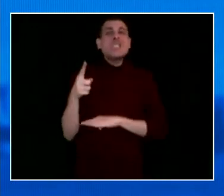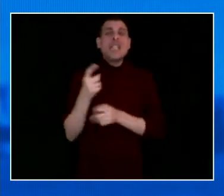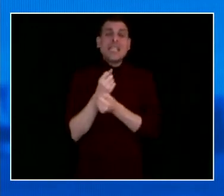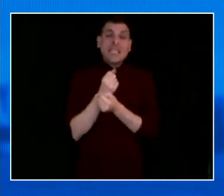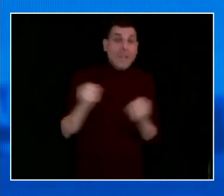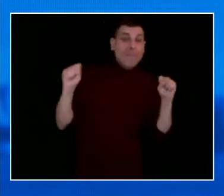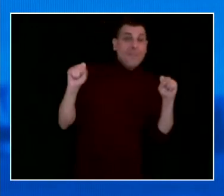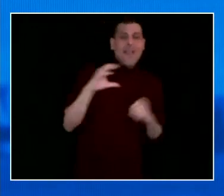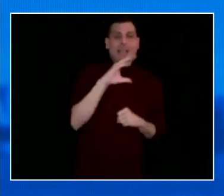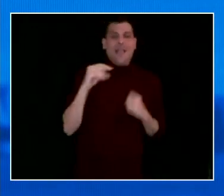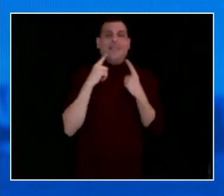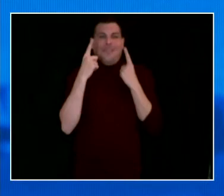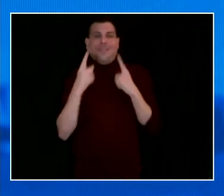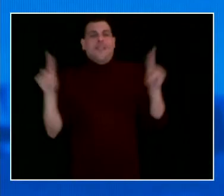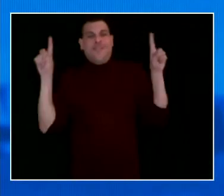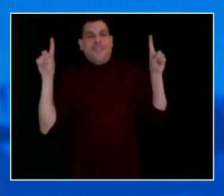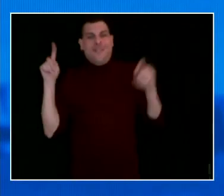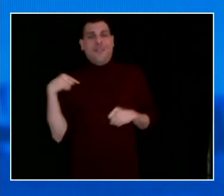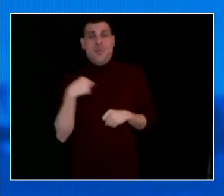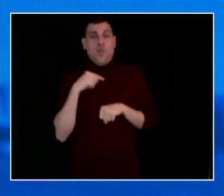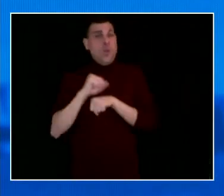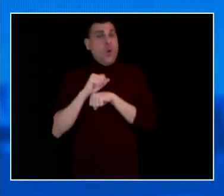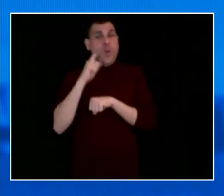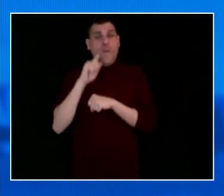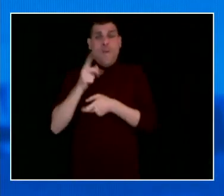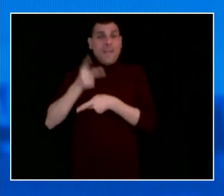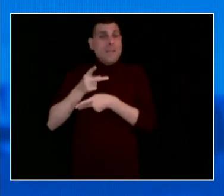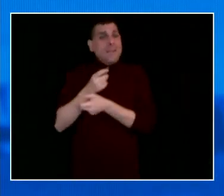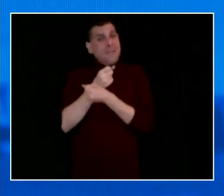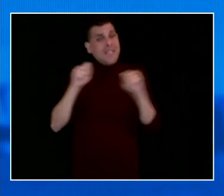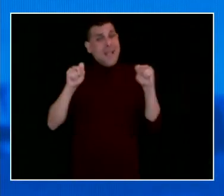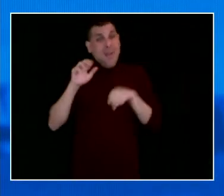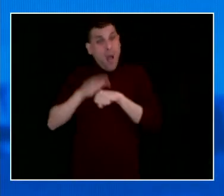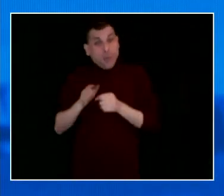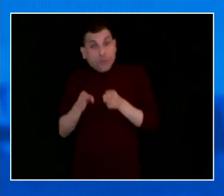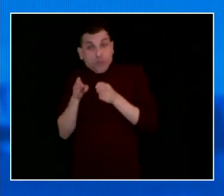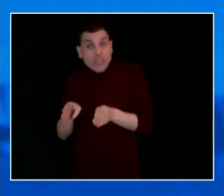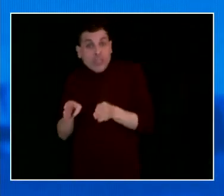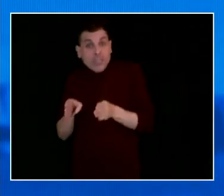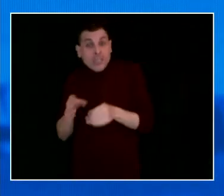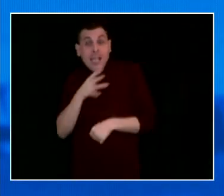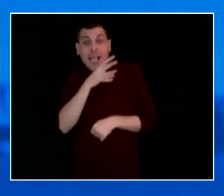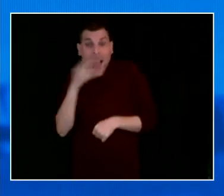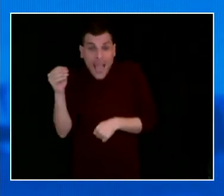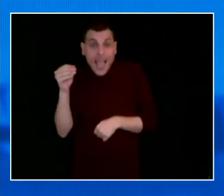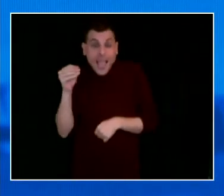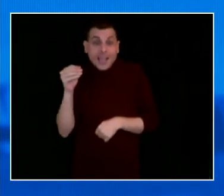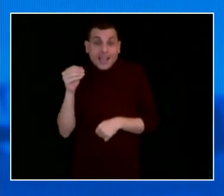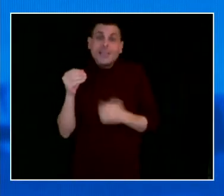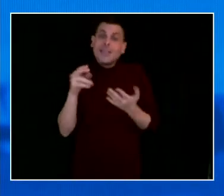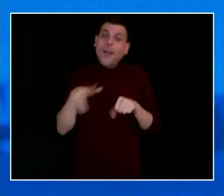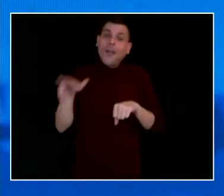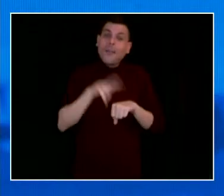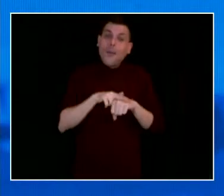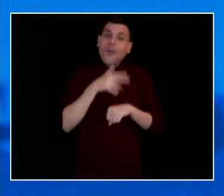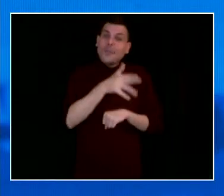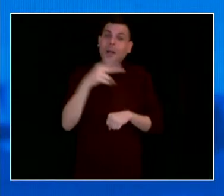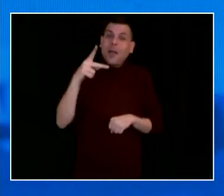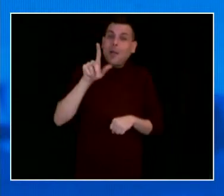our kids safe on our streets and at our world-class pools and beaches